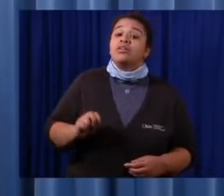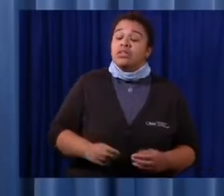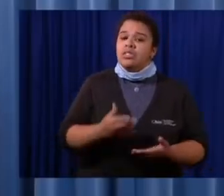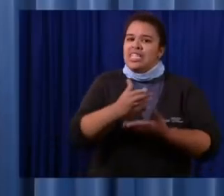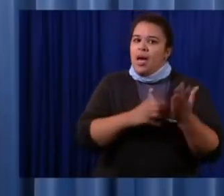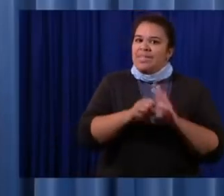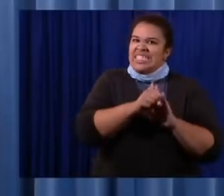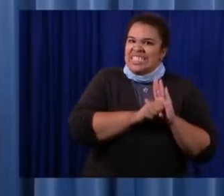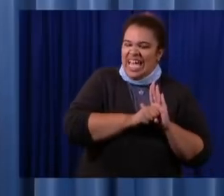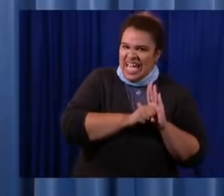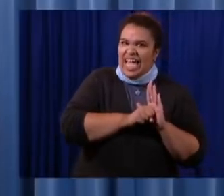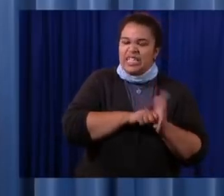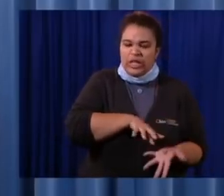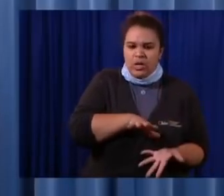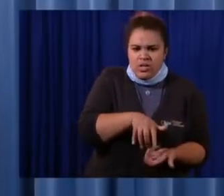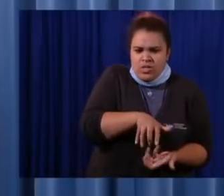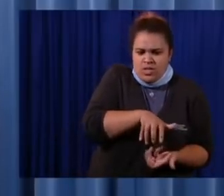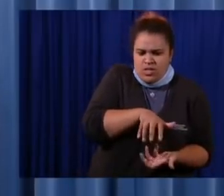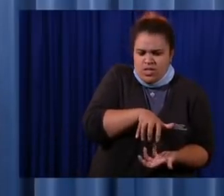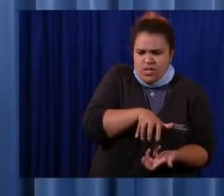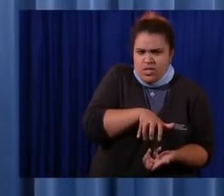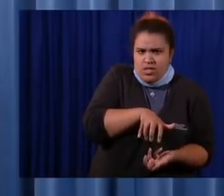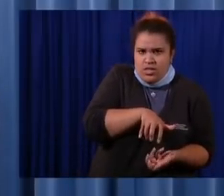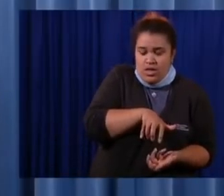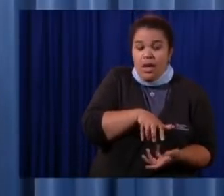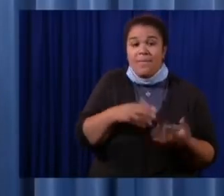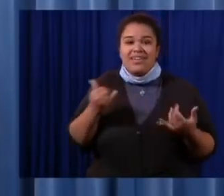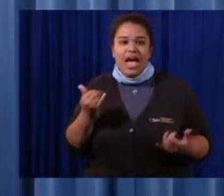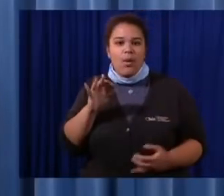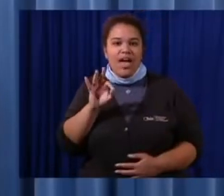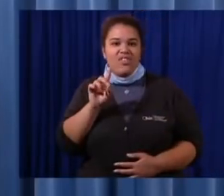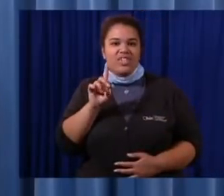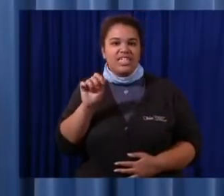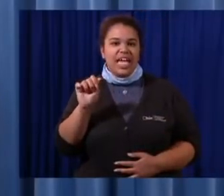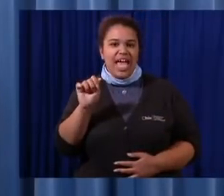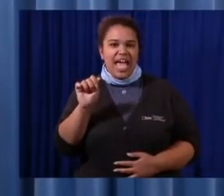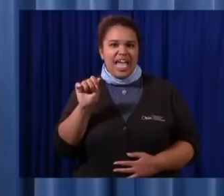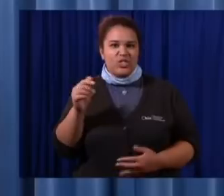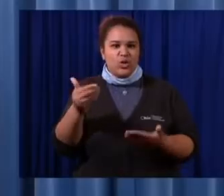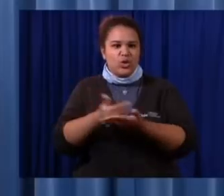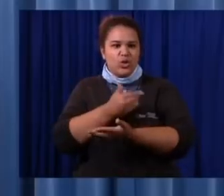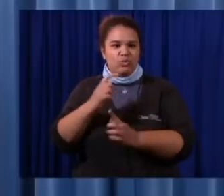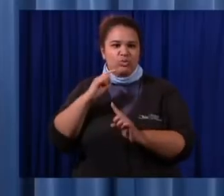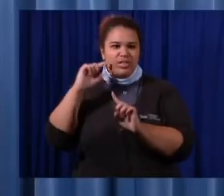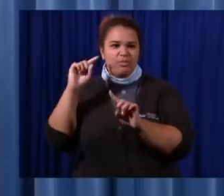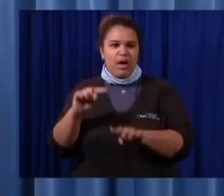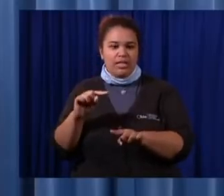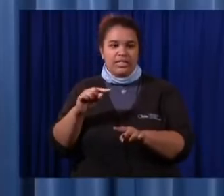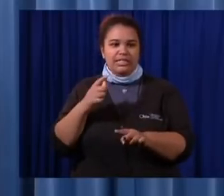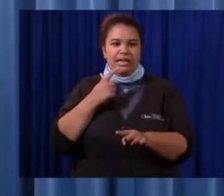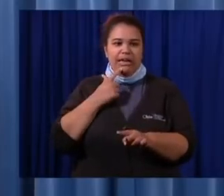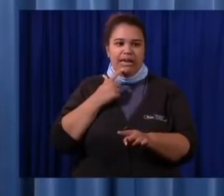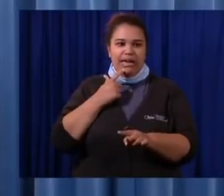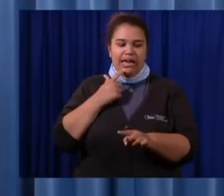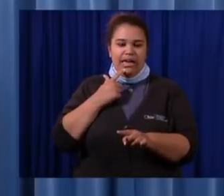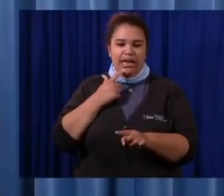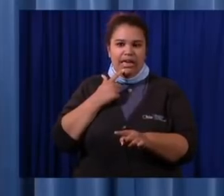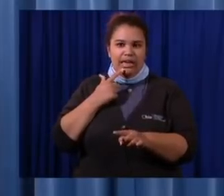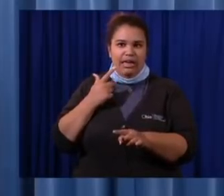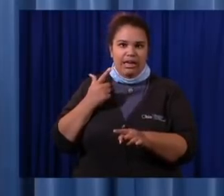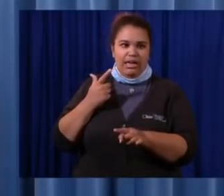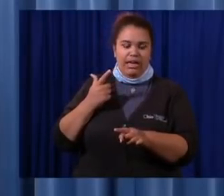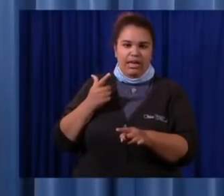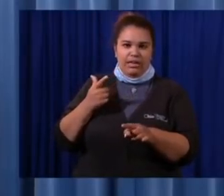that could be used to treat it. In light of what the FDA has done, what do you plan to do with that stockpile? What is the next